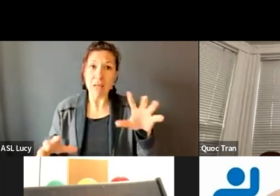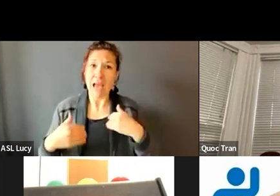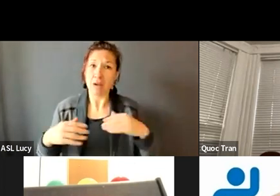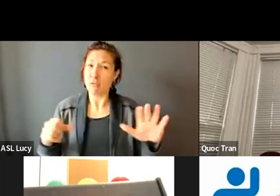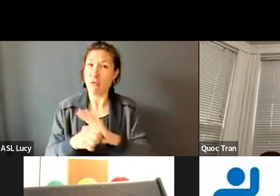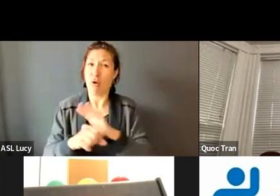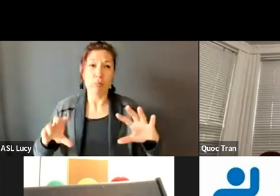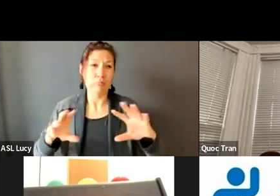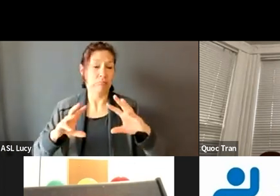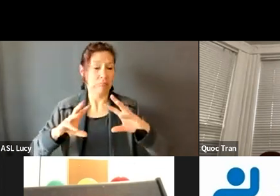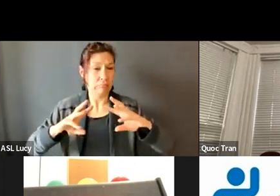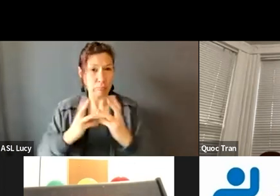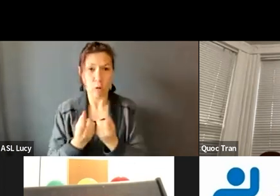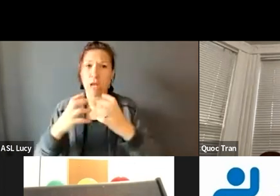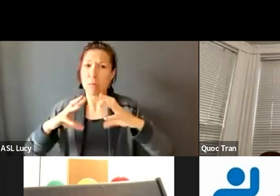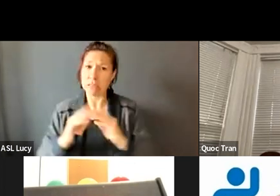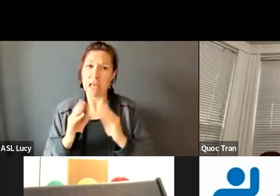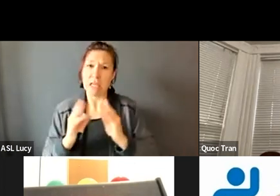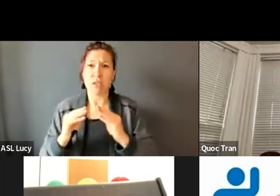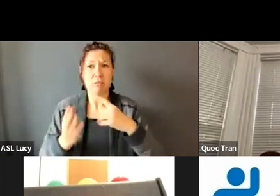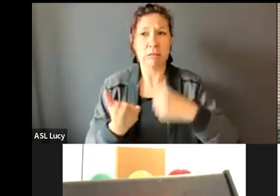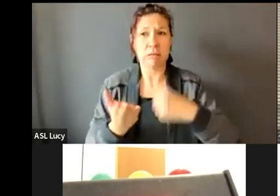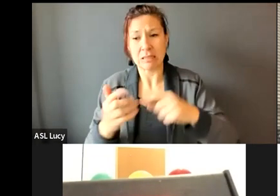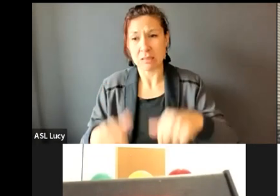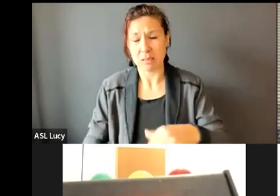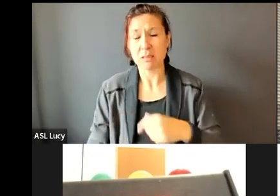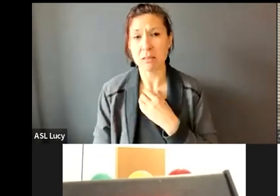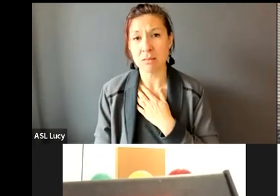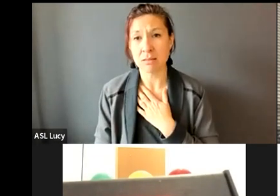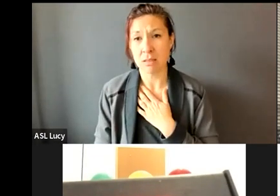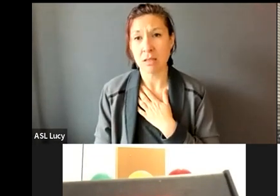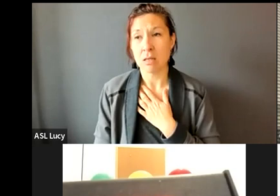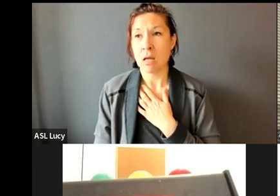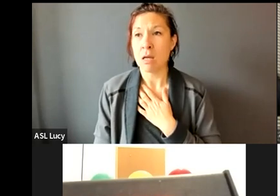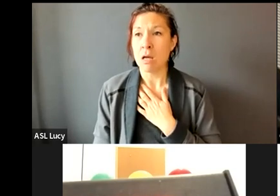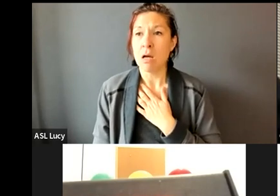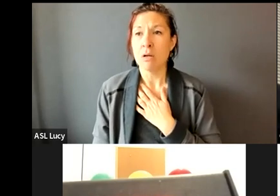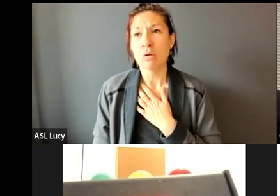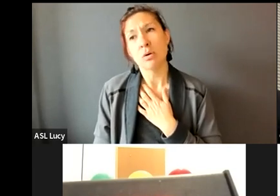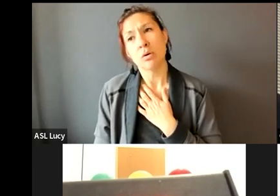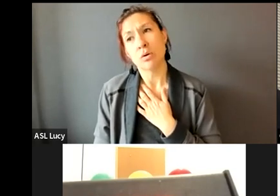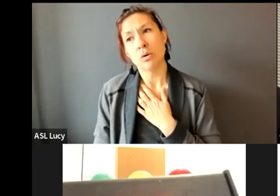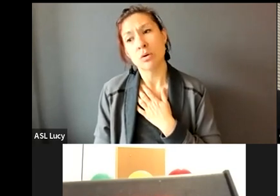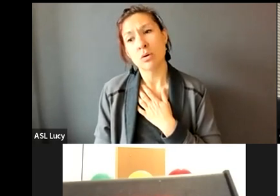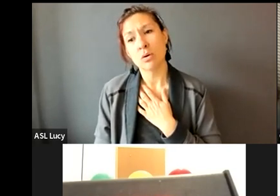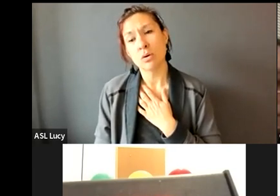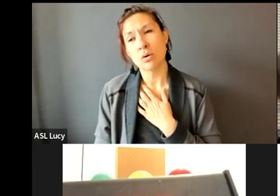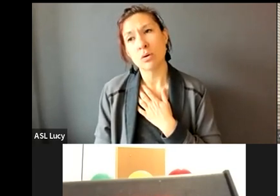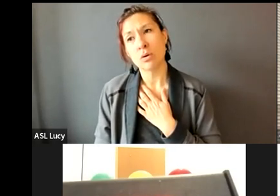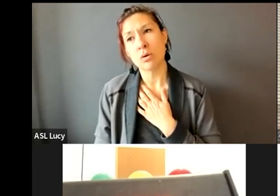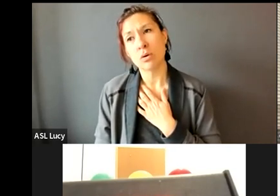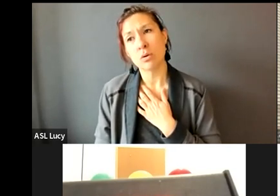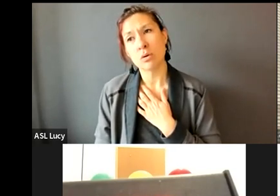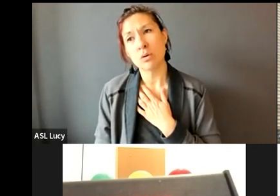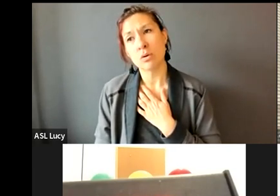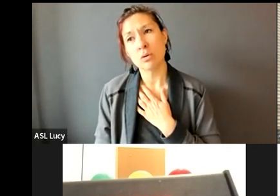to make sure that our numbers are you know as robust as possible that said I think we want to take the feedback and then certainly talk with the professionals